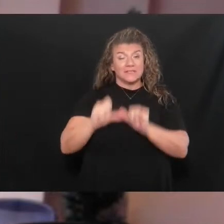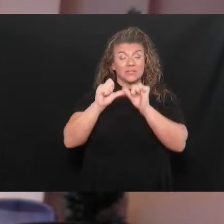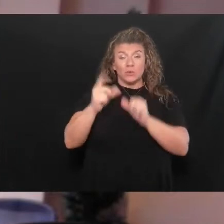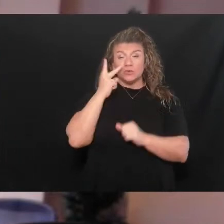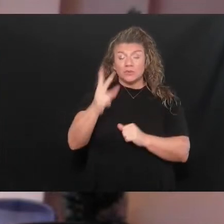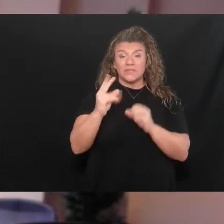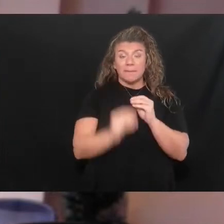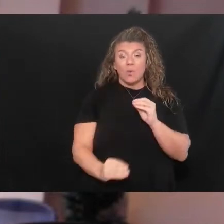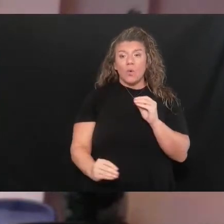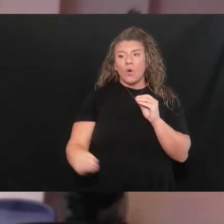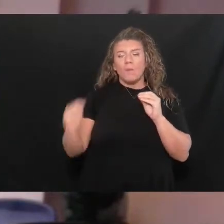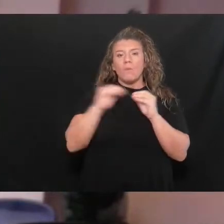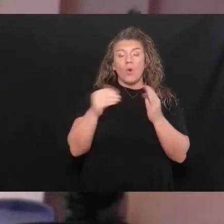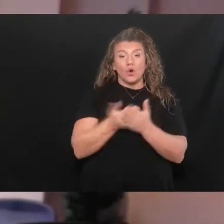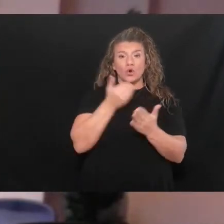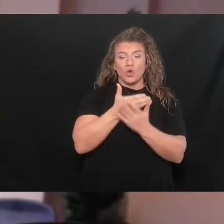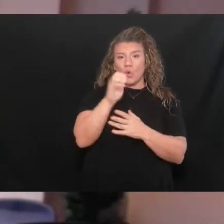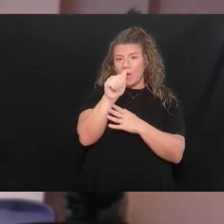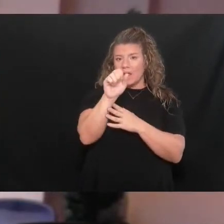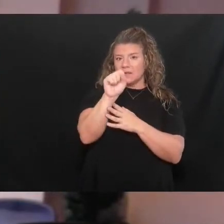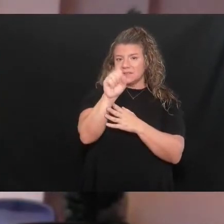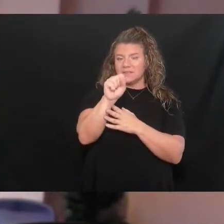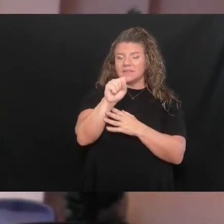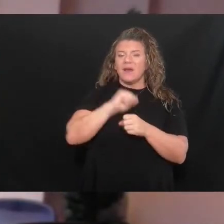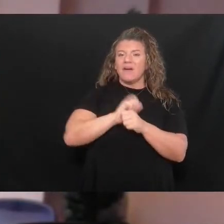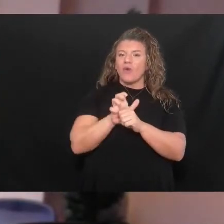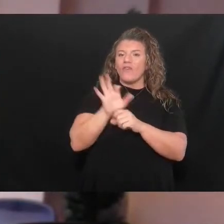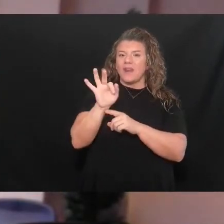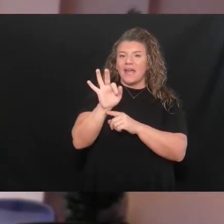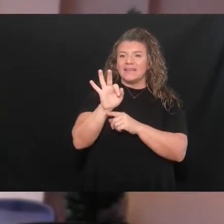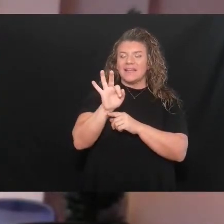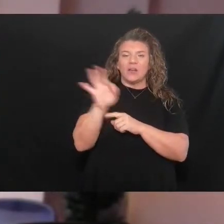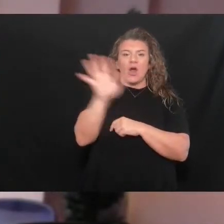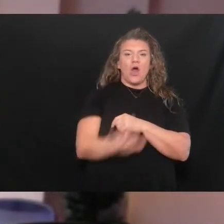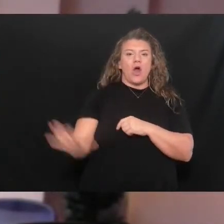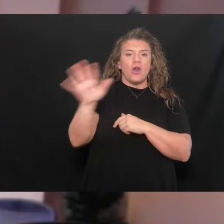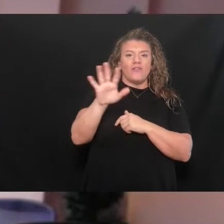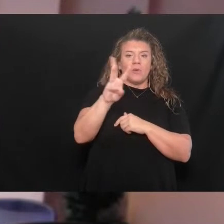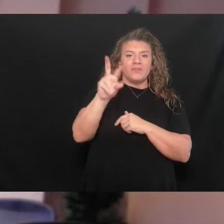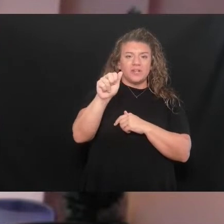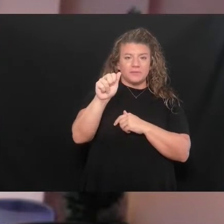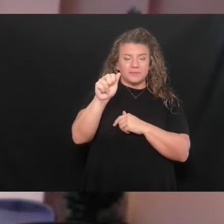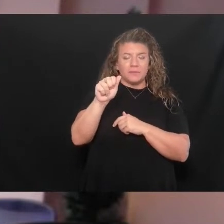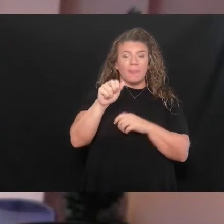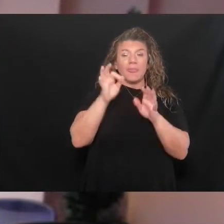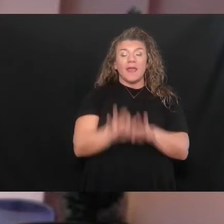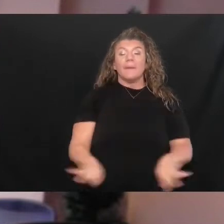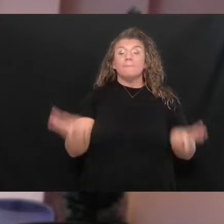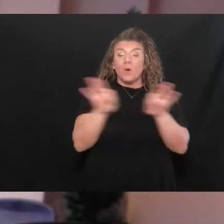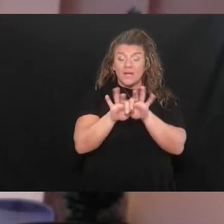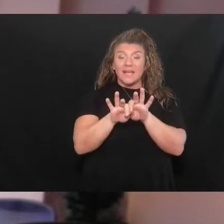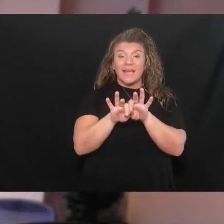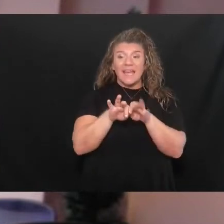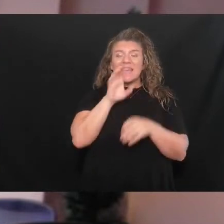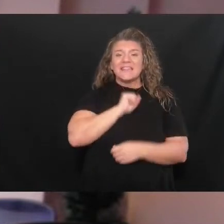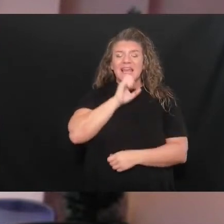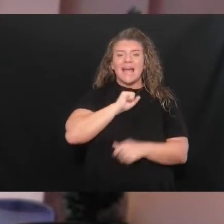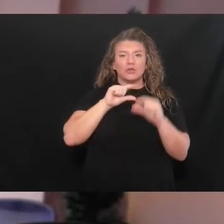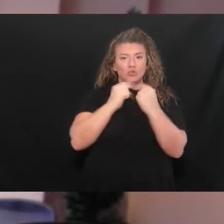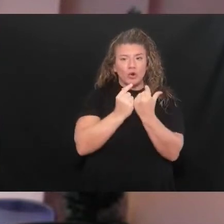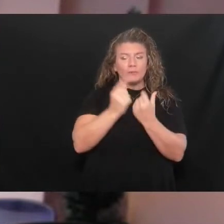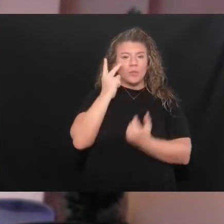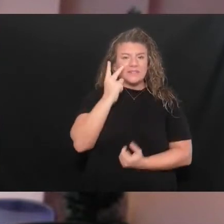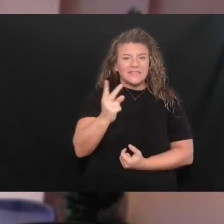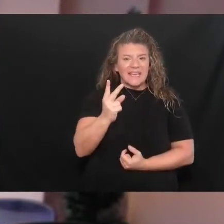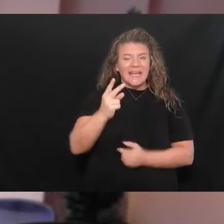more new cases of COVID-19 across West Virginia. And importantly, the age groups that we